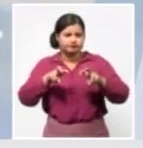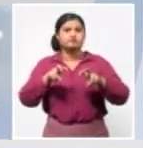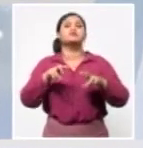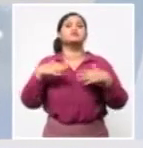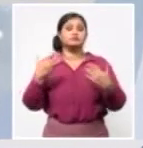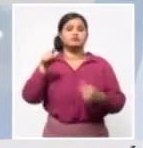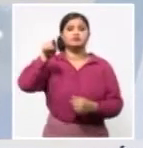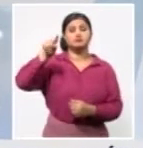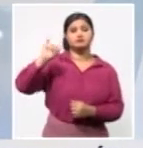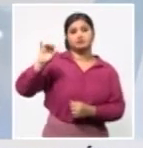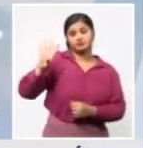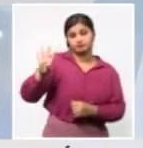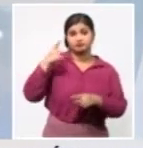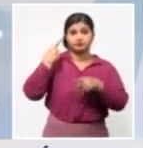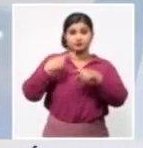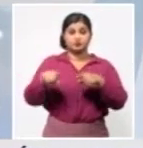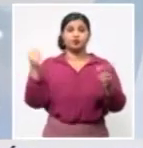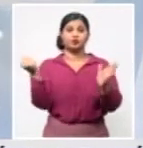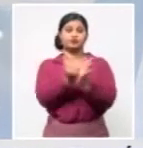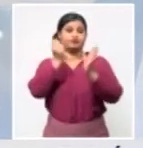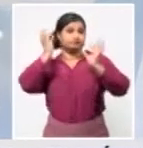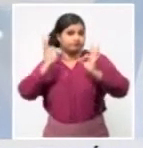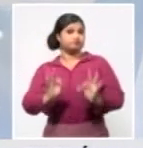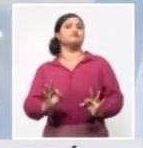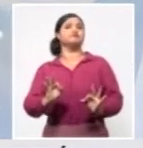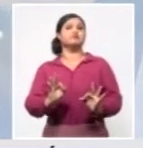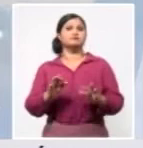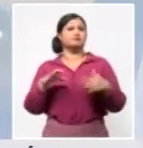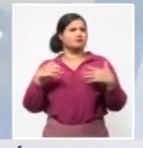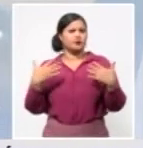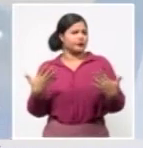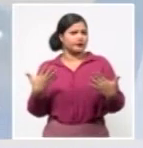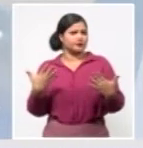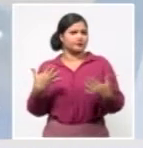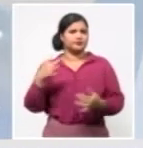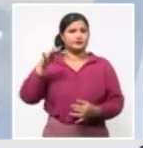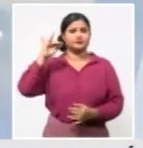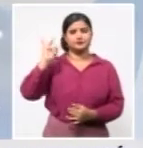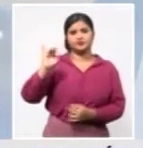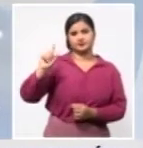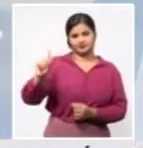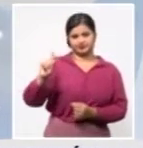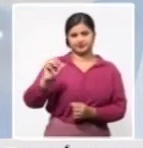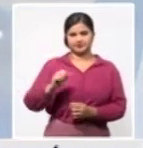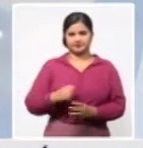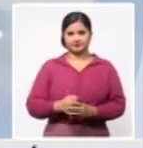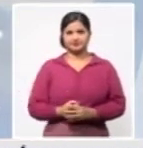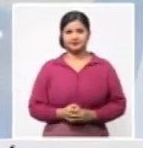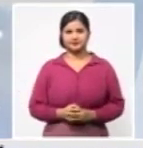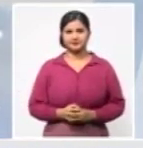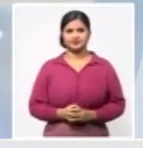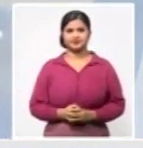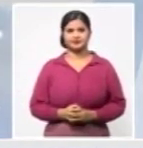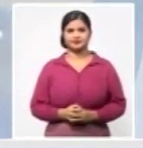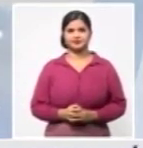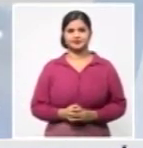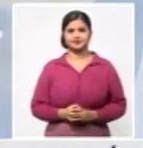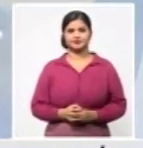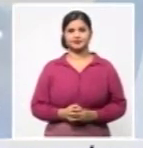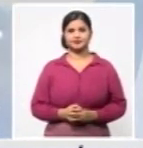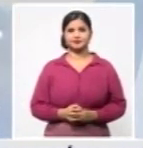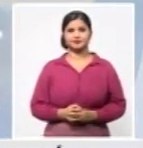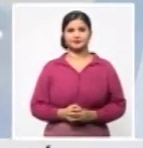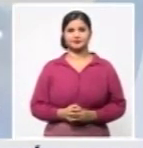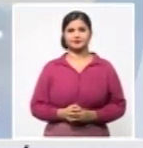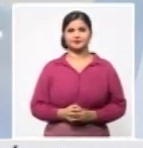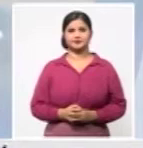suspected cases and 71 confirmed active cases. In our primary healthcare system,